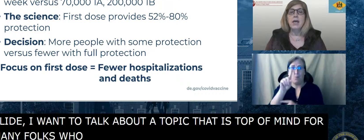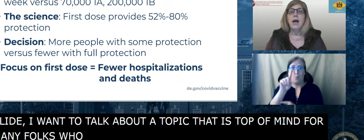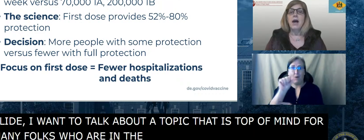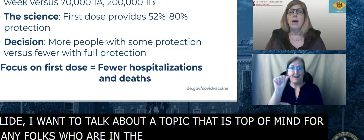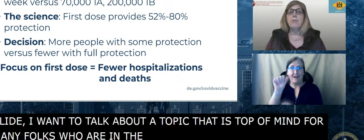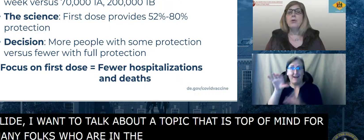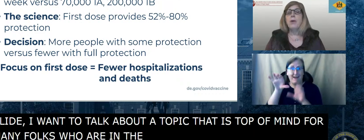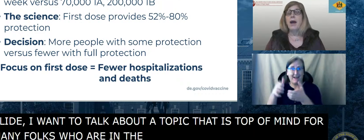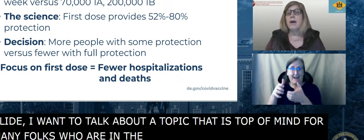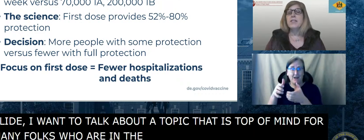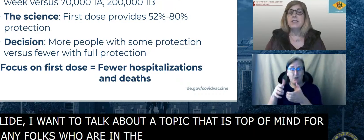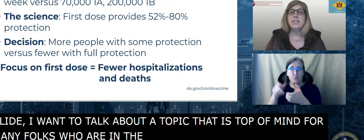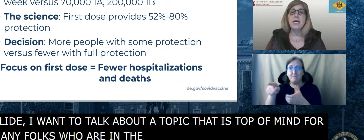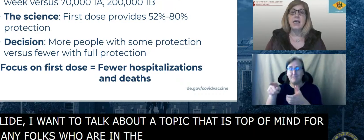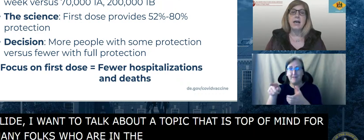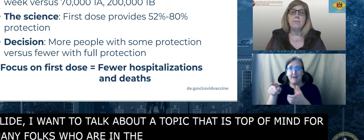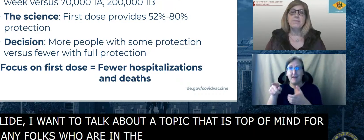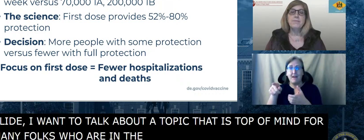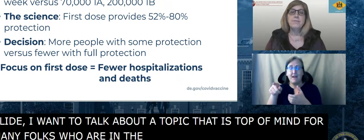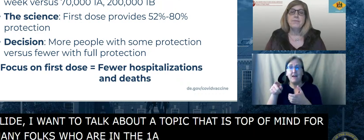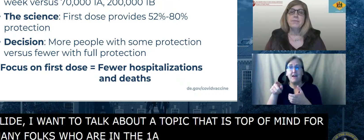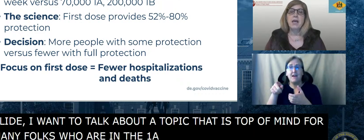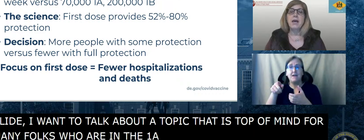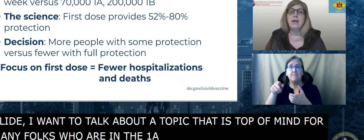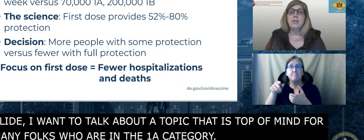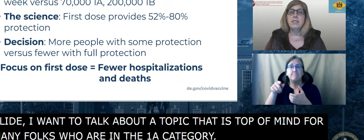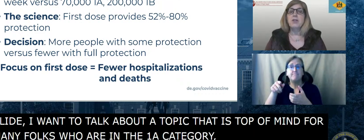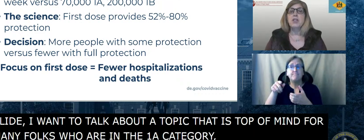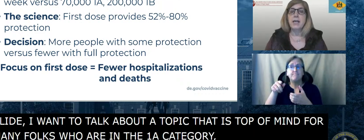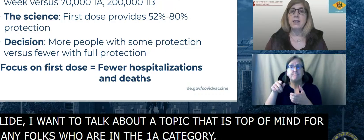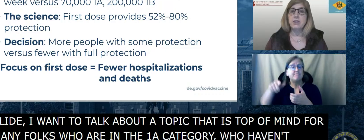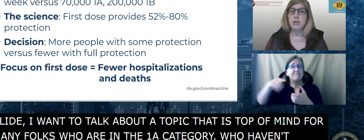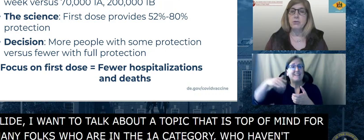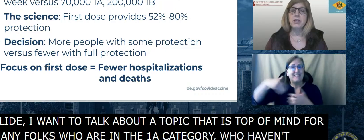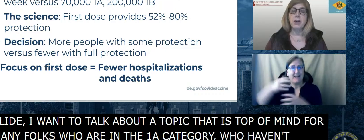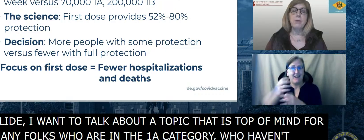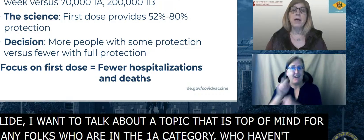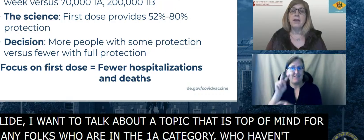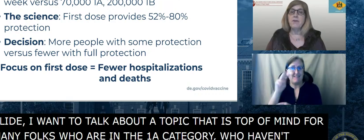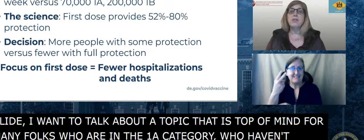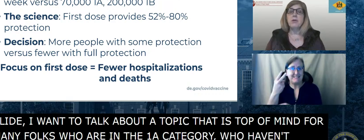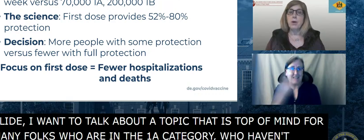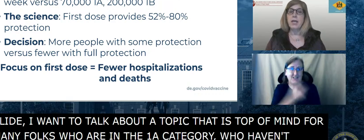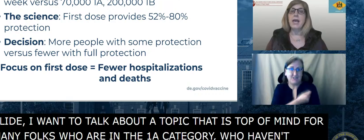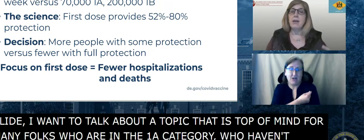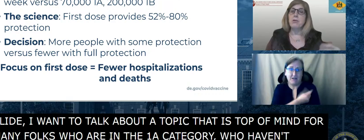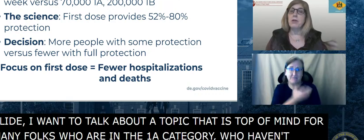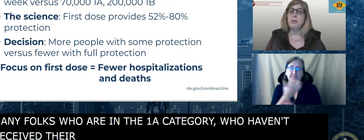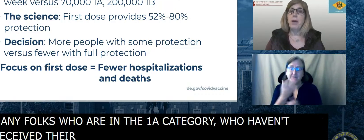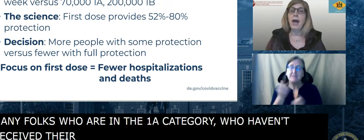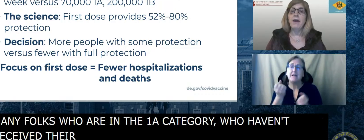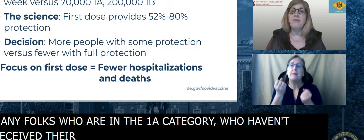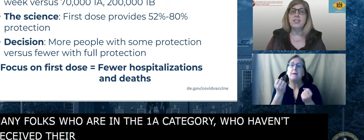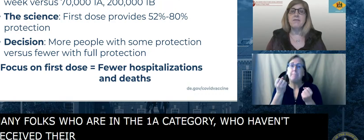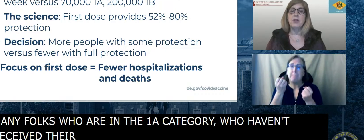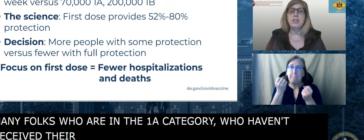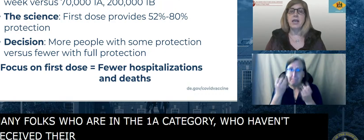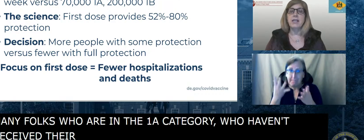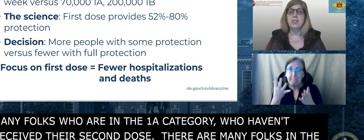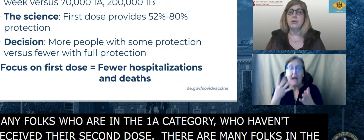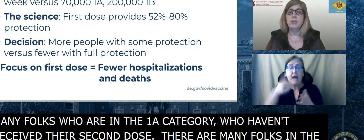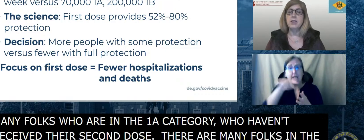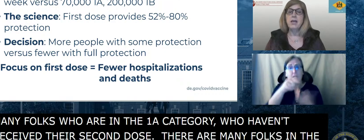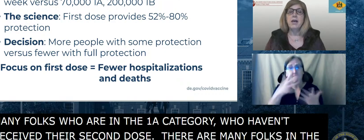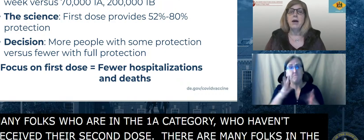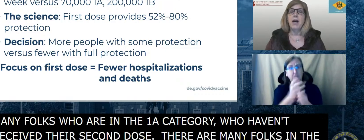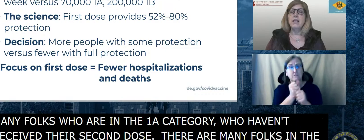category who haven't received their second dose. Now, there are many folks in the 1A category who have received their